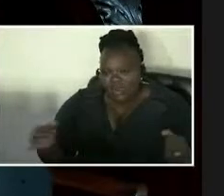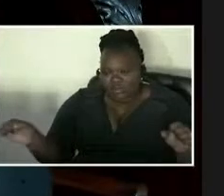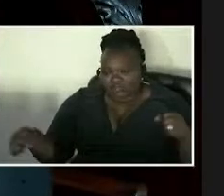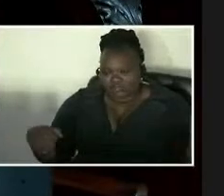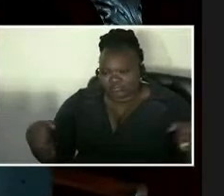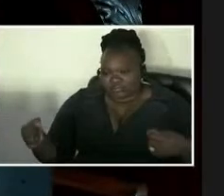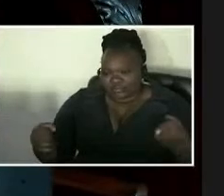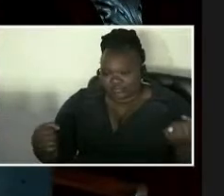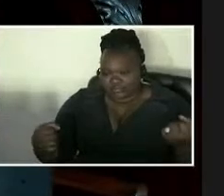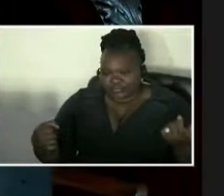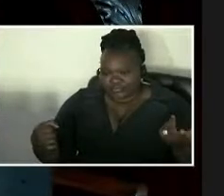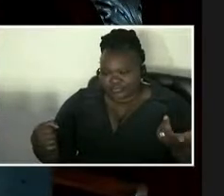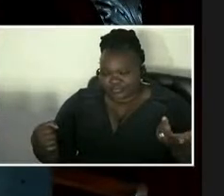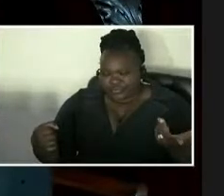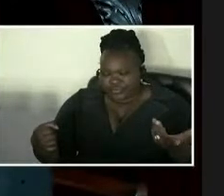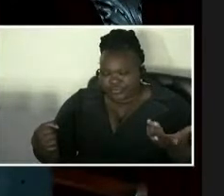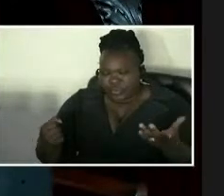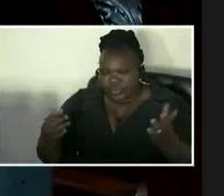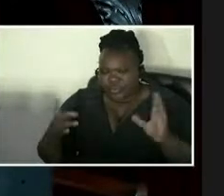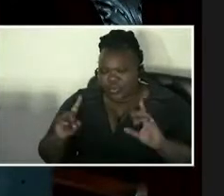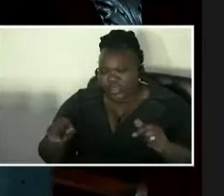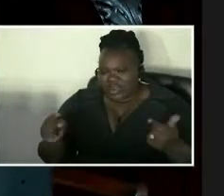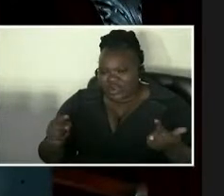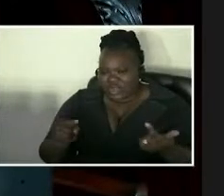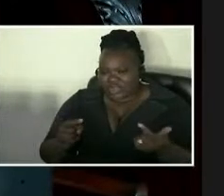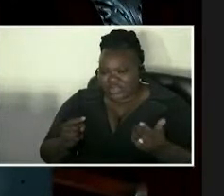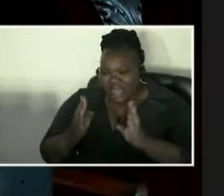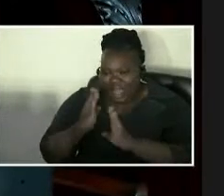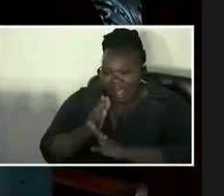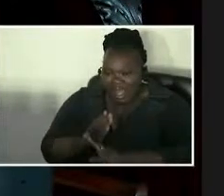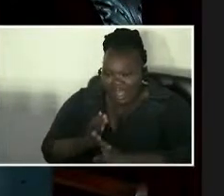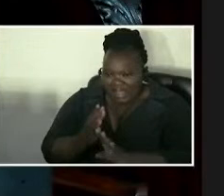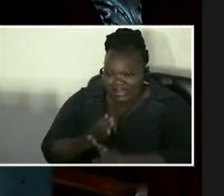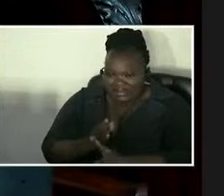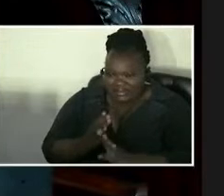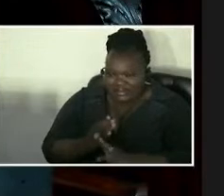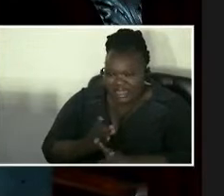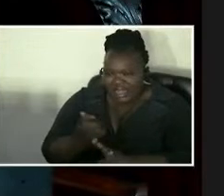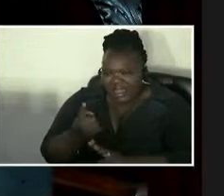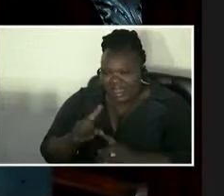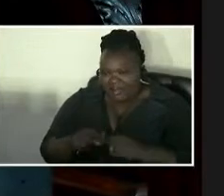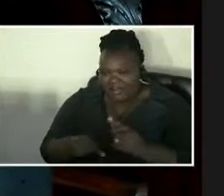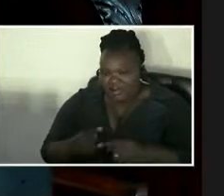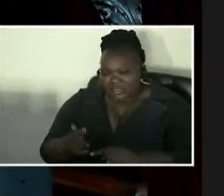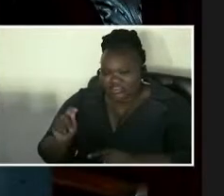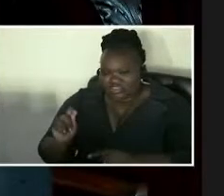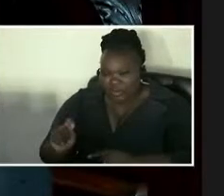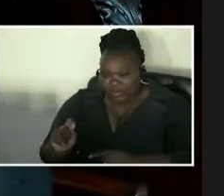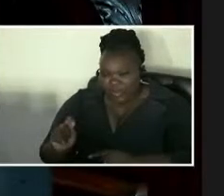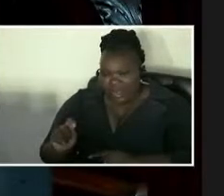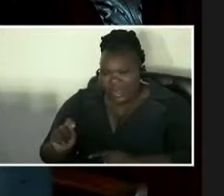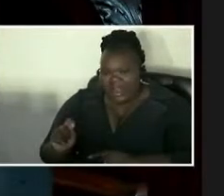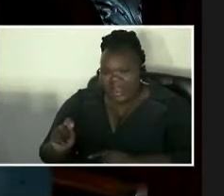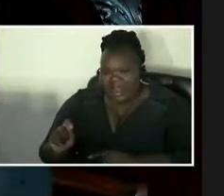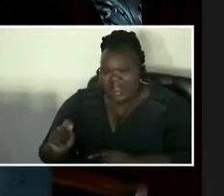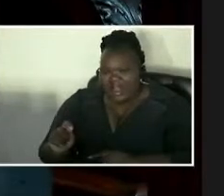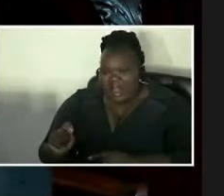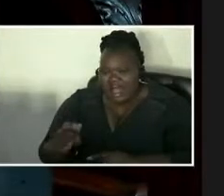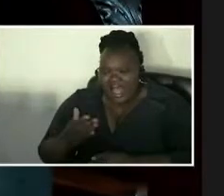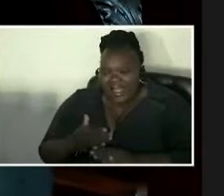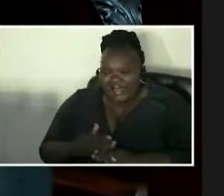behind the appeals of the bud adjudication tribunal the problem is the